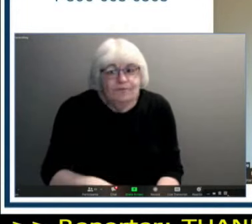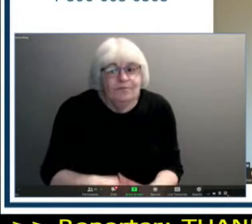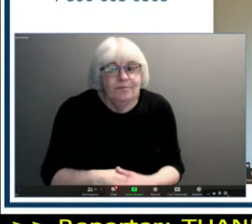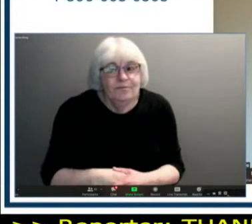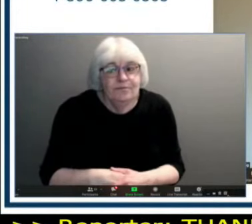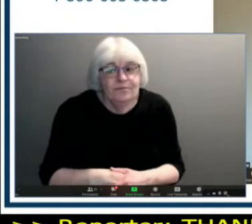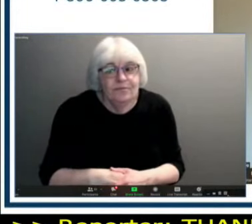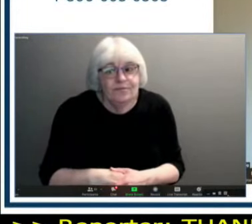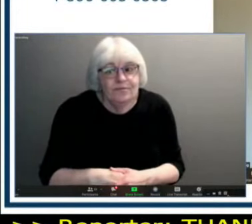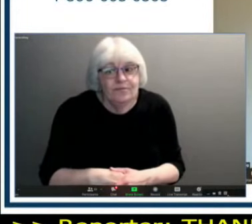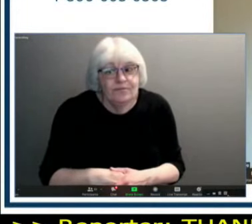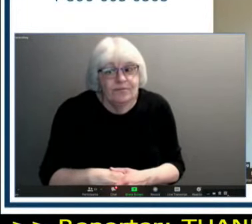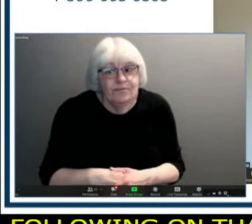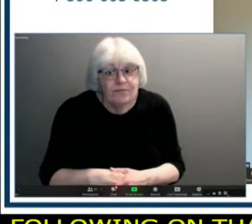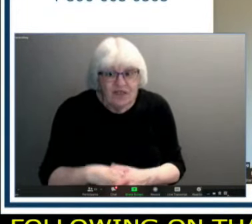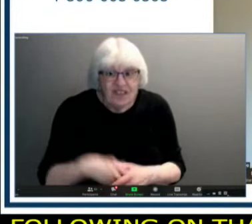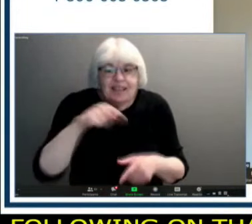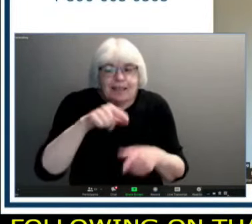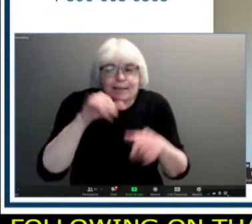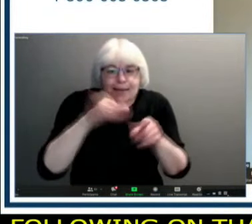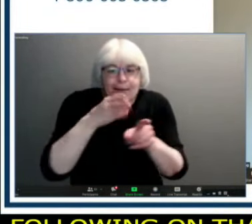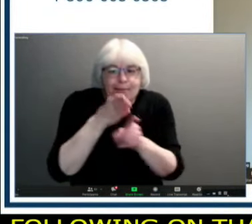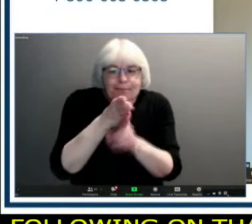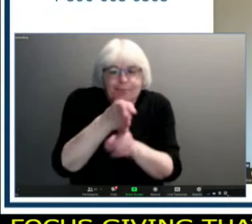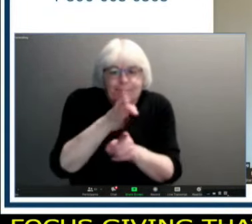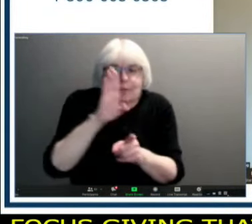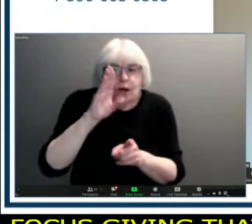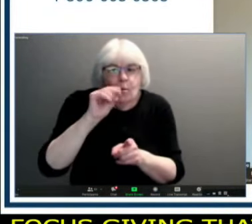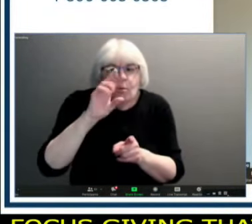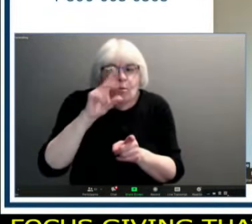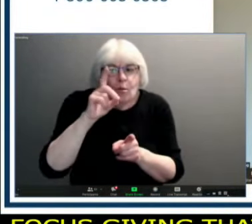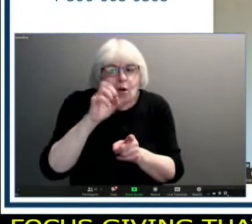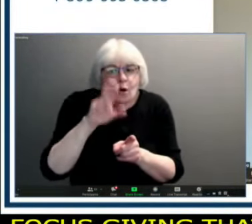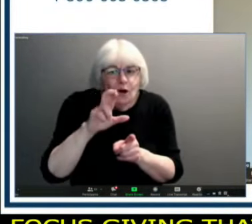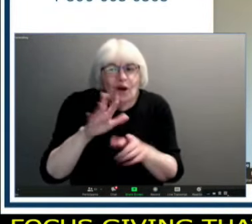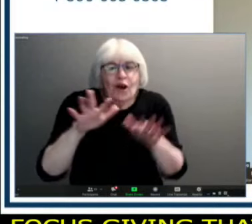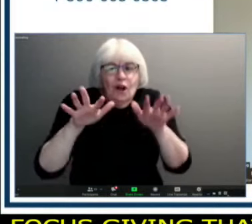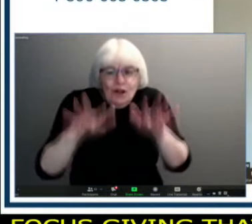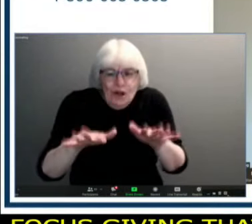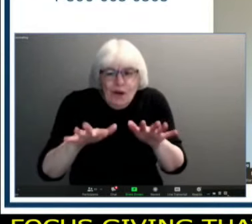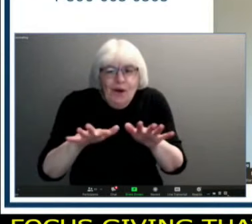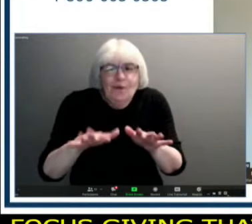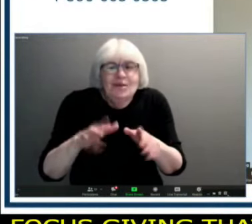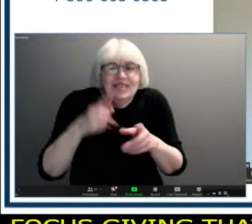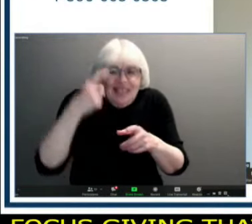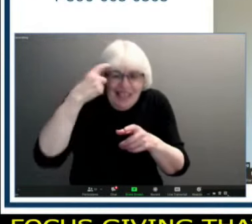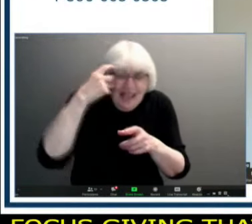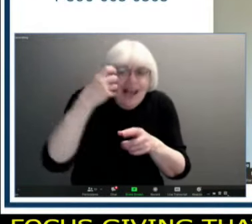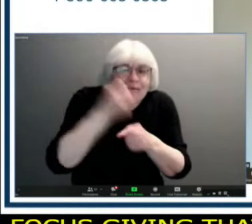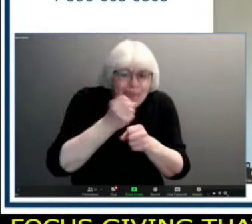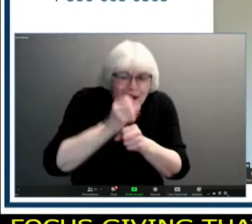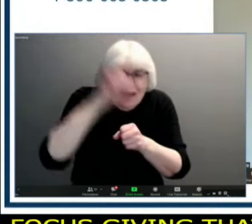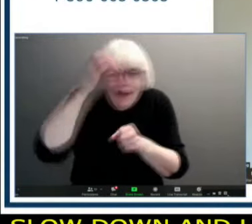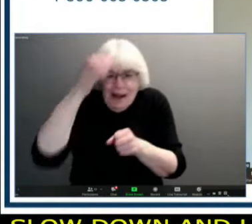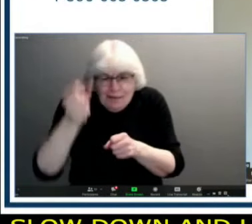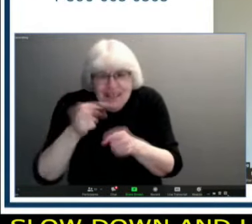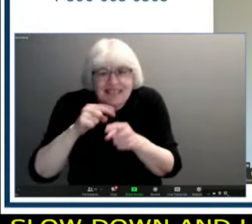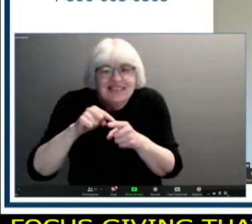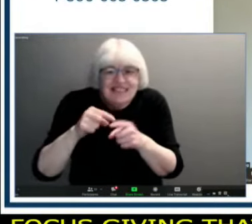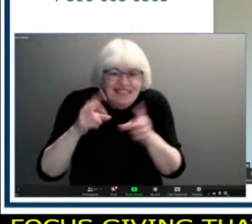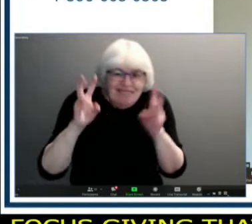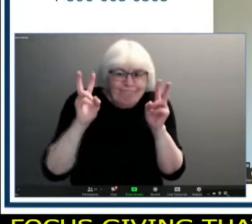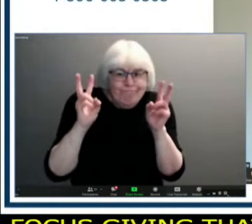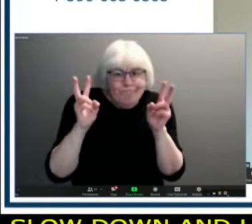down and use common sense. Are you concerned at all that without making sort of a stay-at-home request or